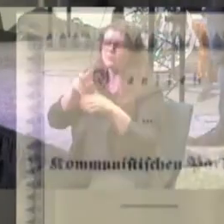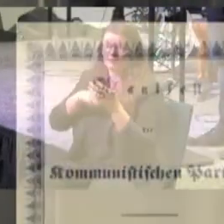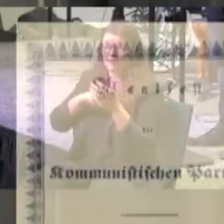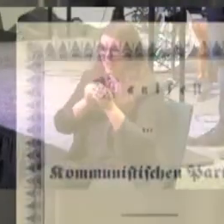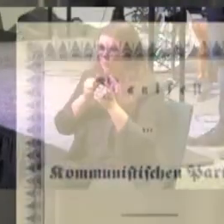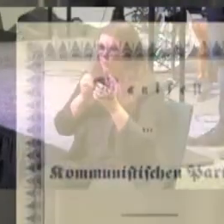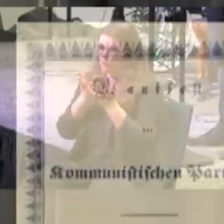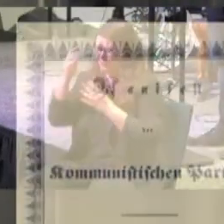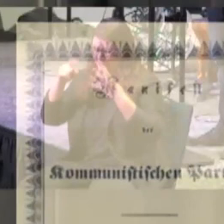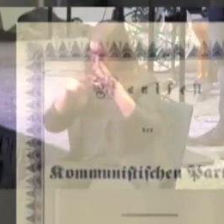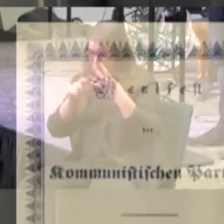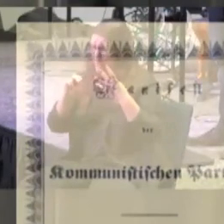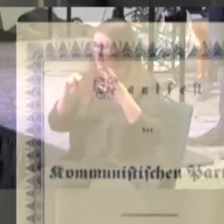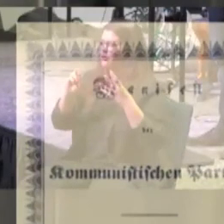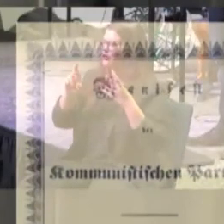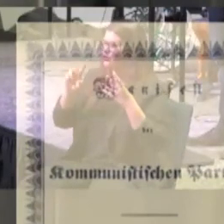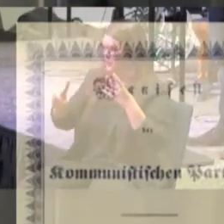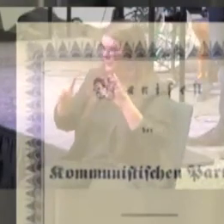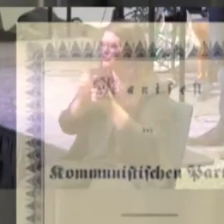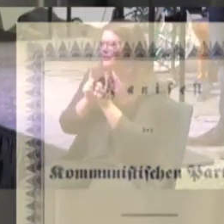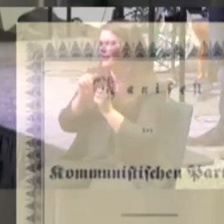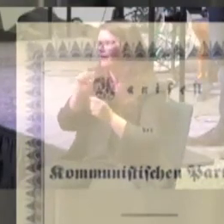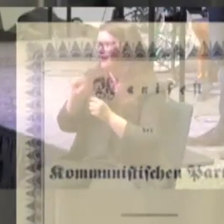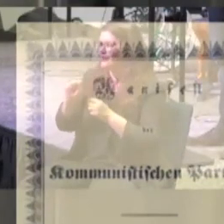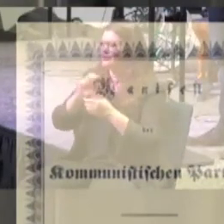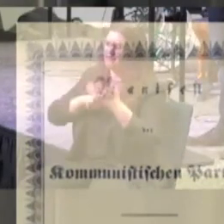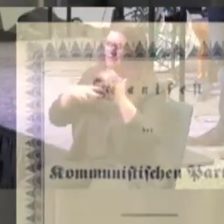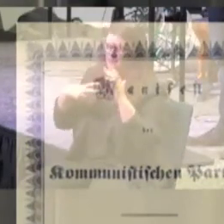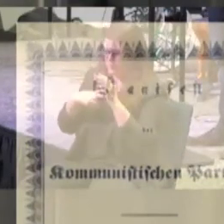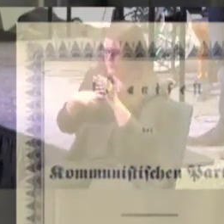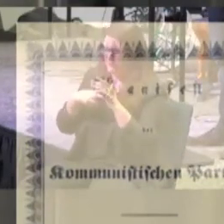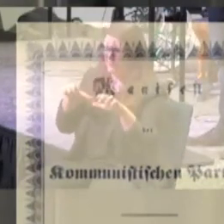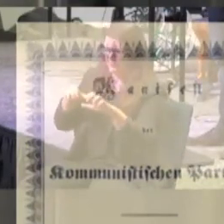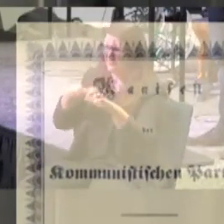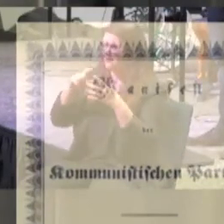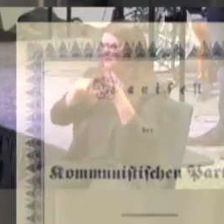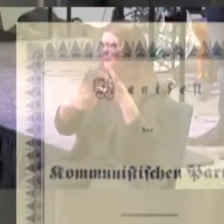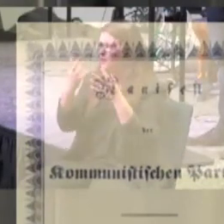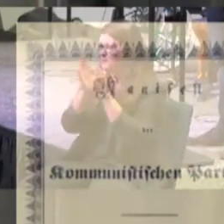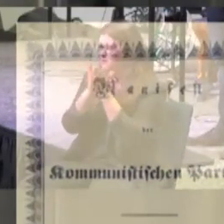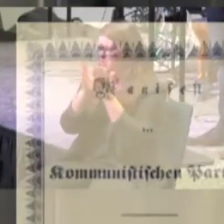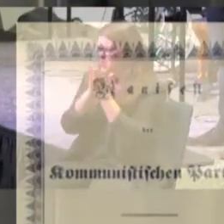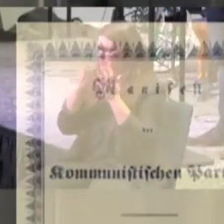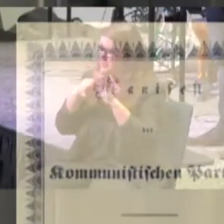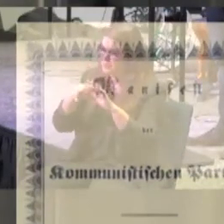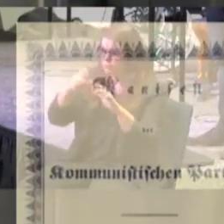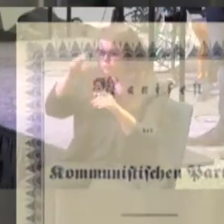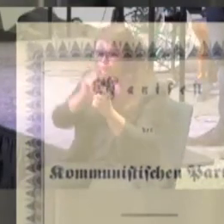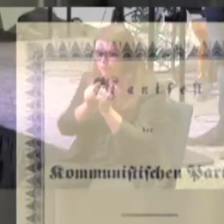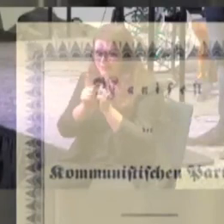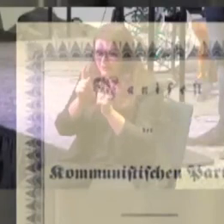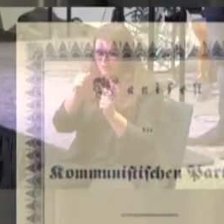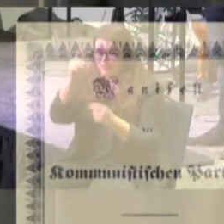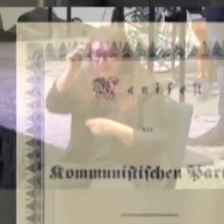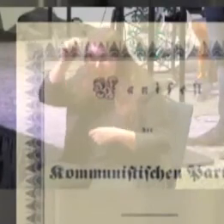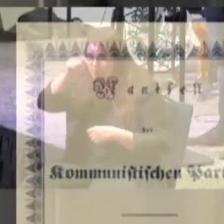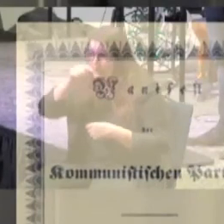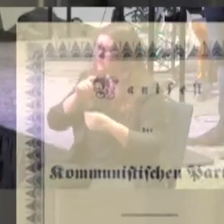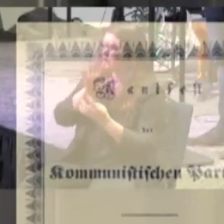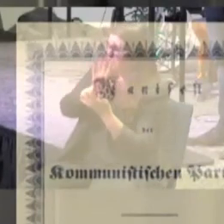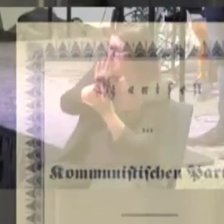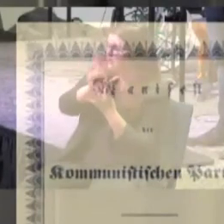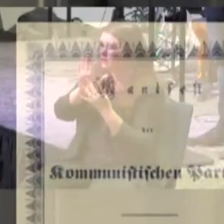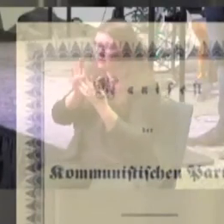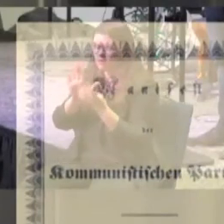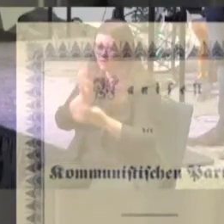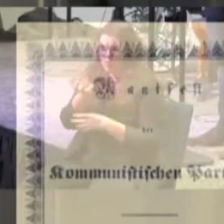Nord's Translating as a Purposeful Activity. And so a range of translation types, each with a distinctive scopos